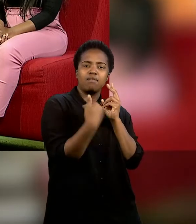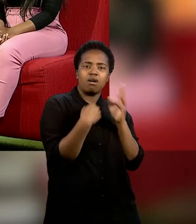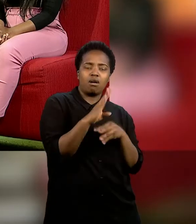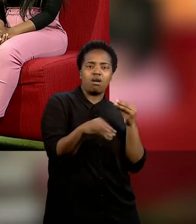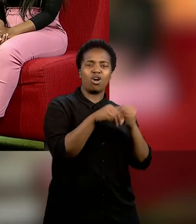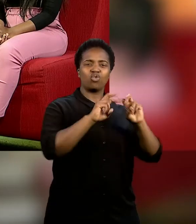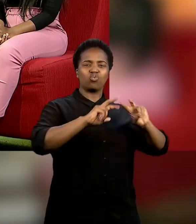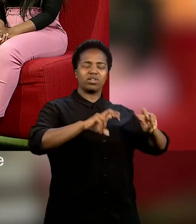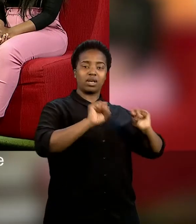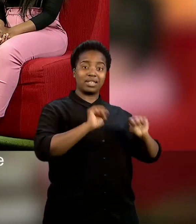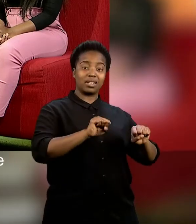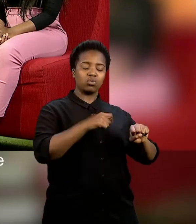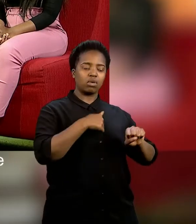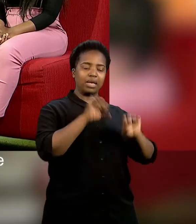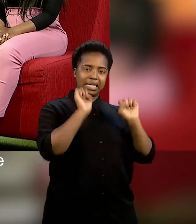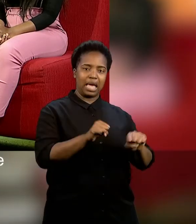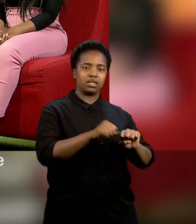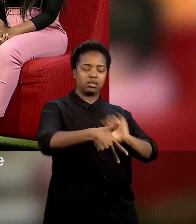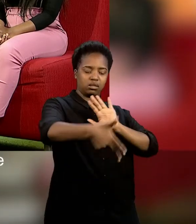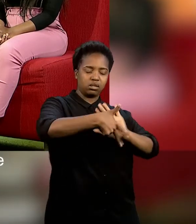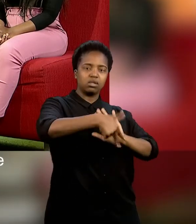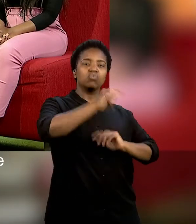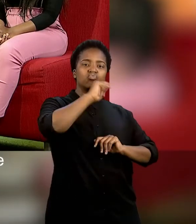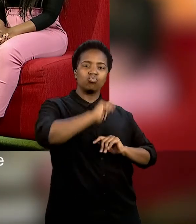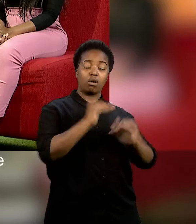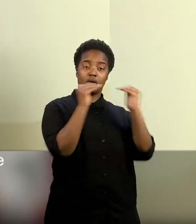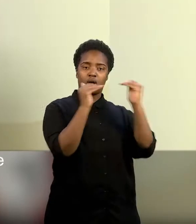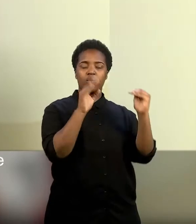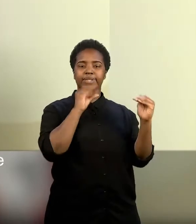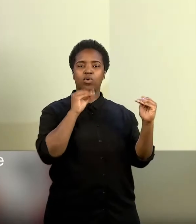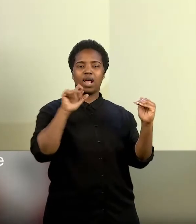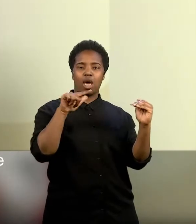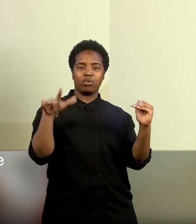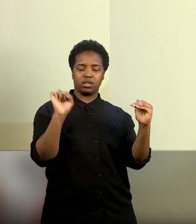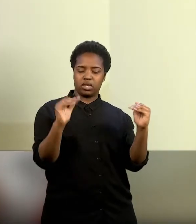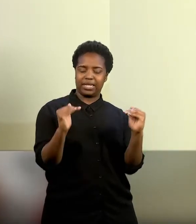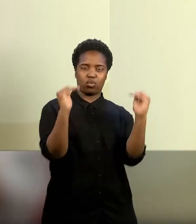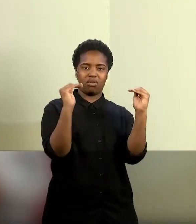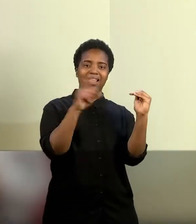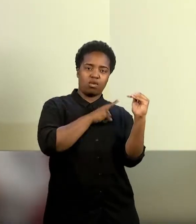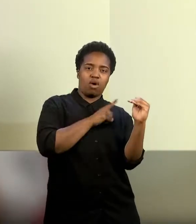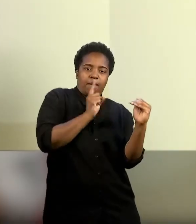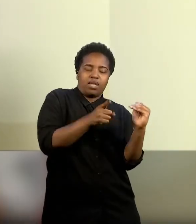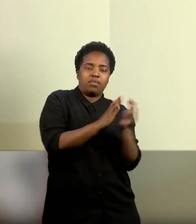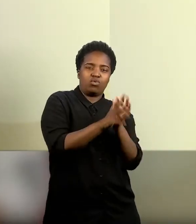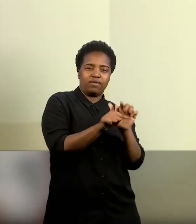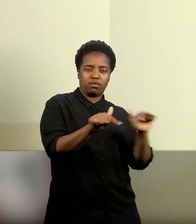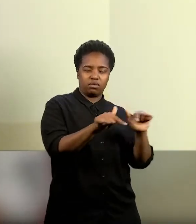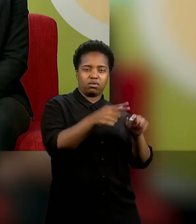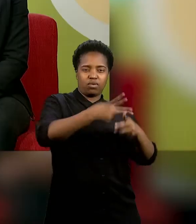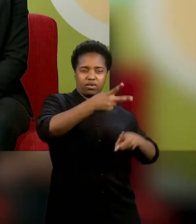give input into research to actually validate that sign language is on par with spoken languages, and so everything else that goes with sign